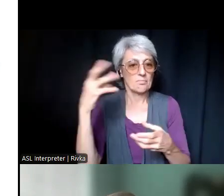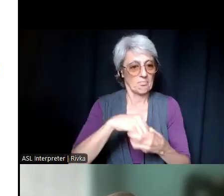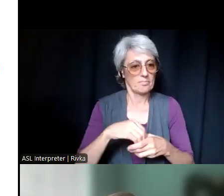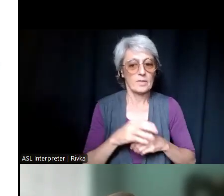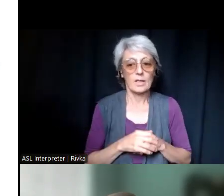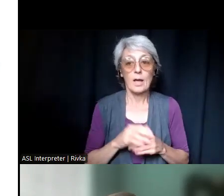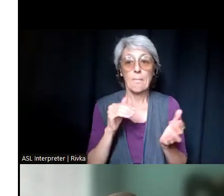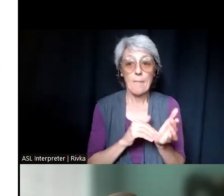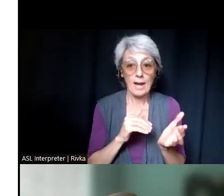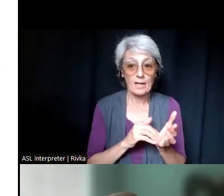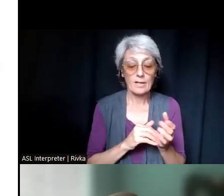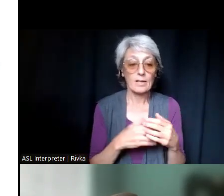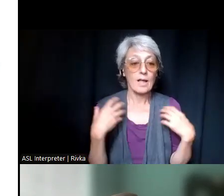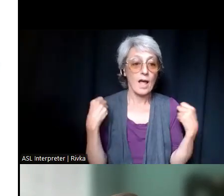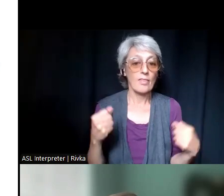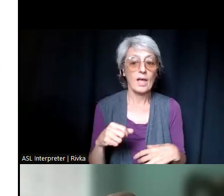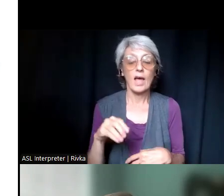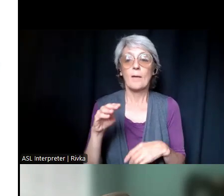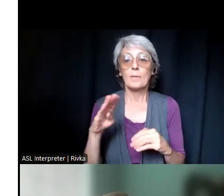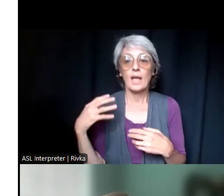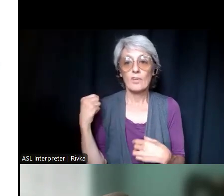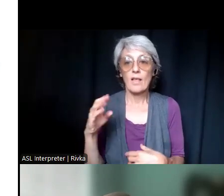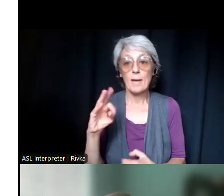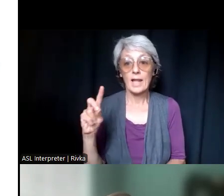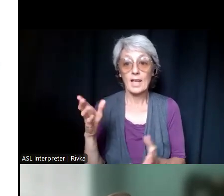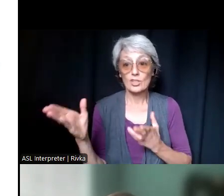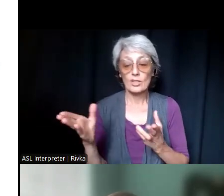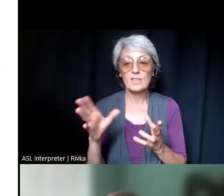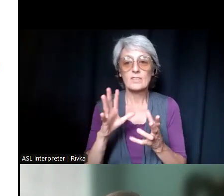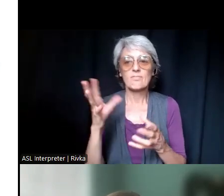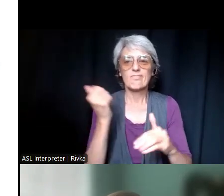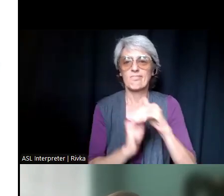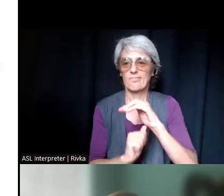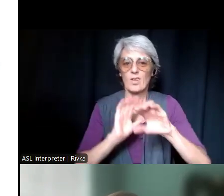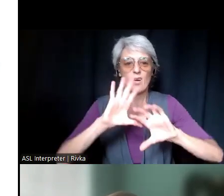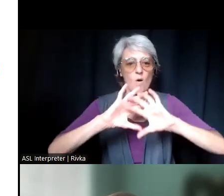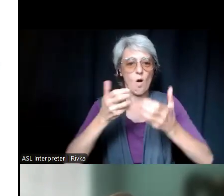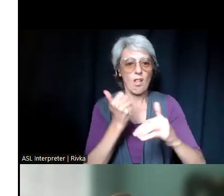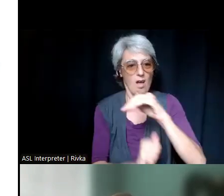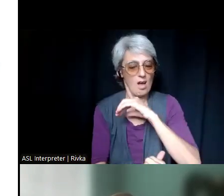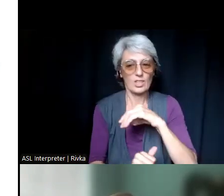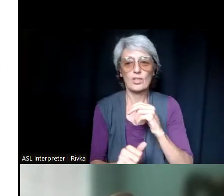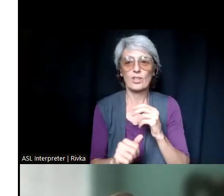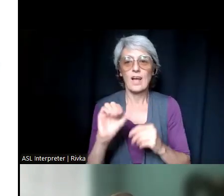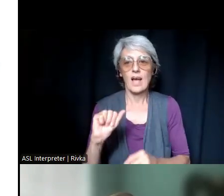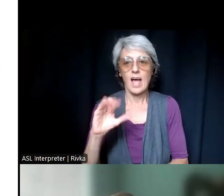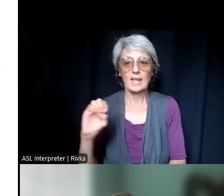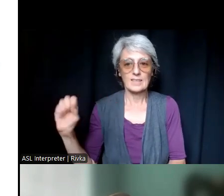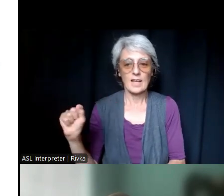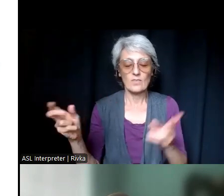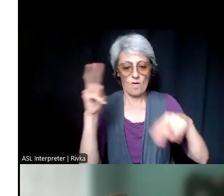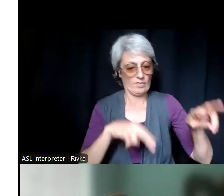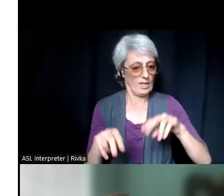and behavioral health Medicaid services are all integrated under the oversight of Access. This